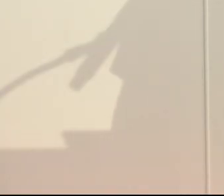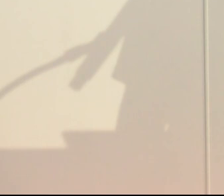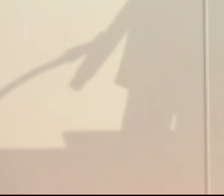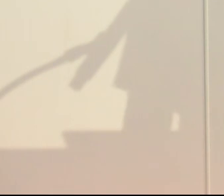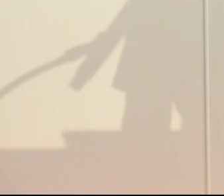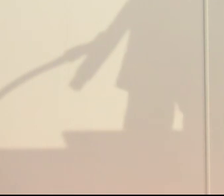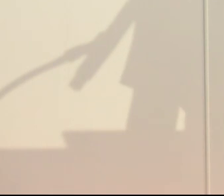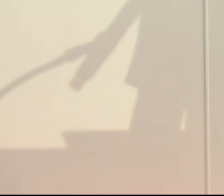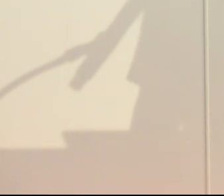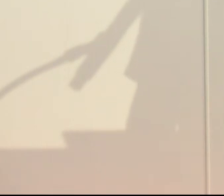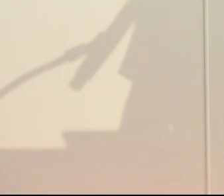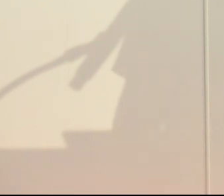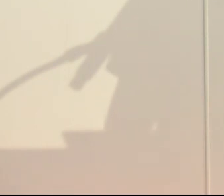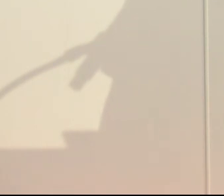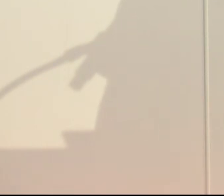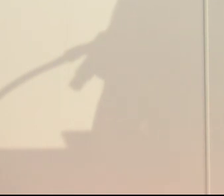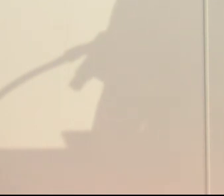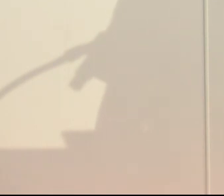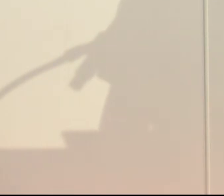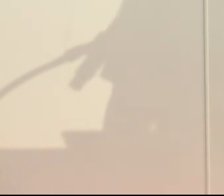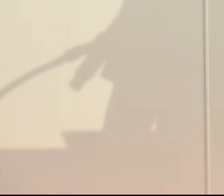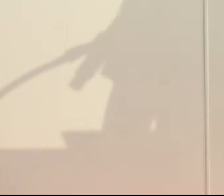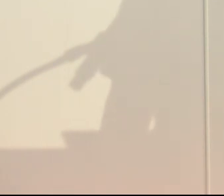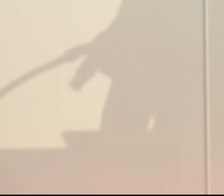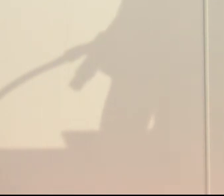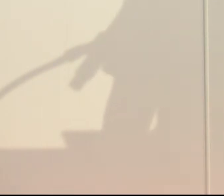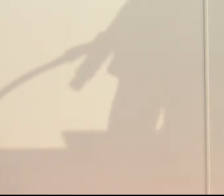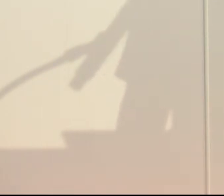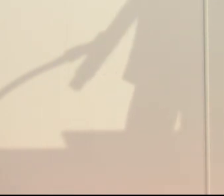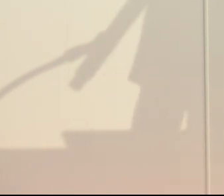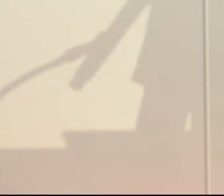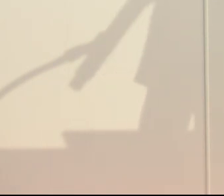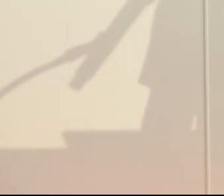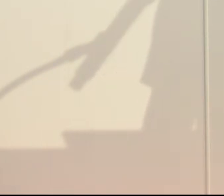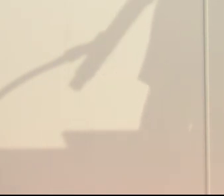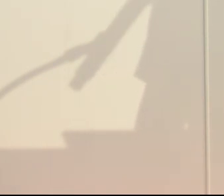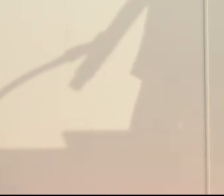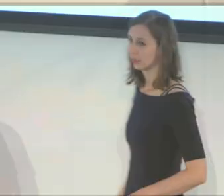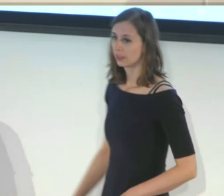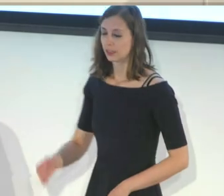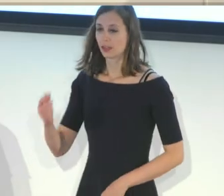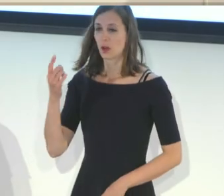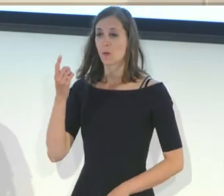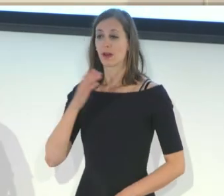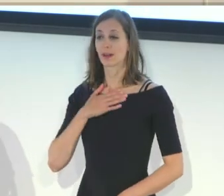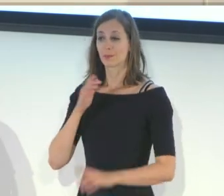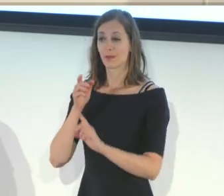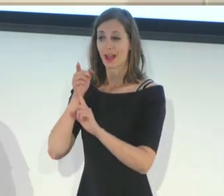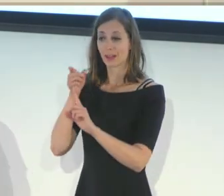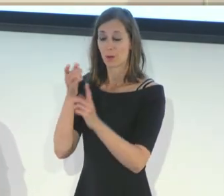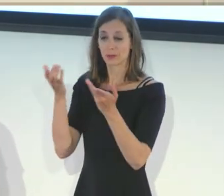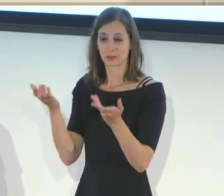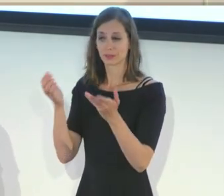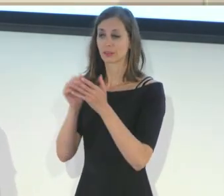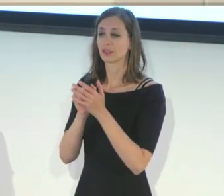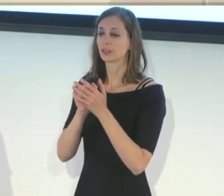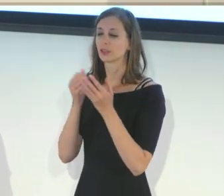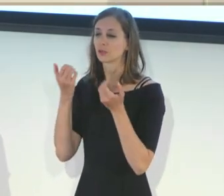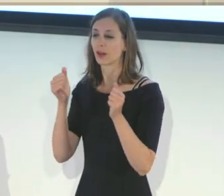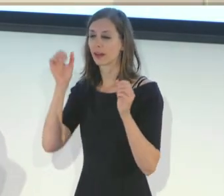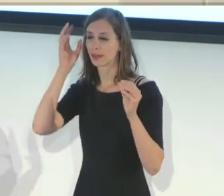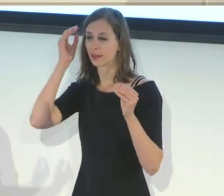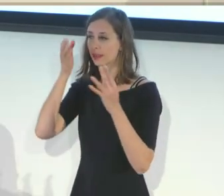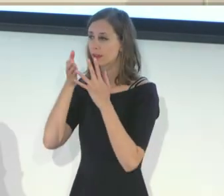So one of my goals here is thinking through how we shift our framing